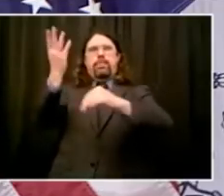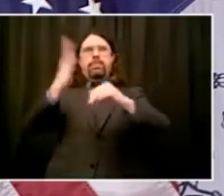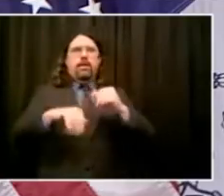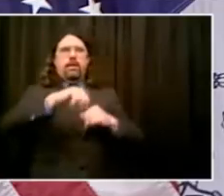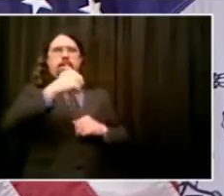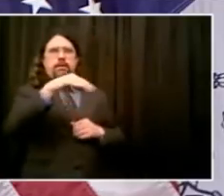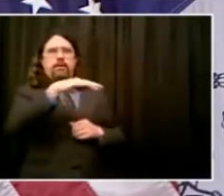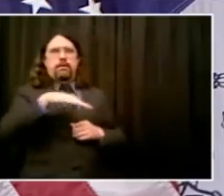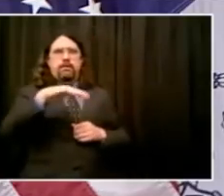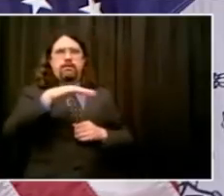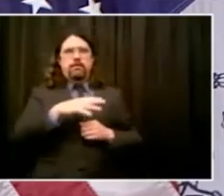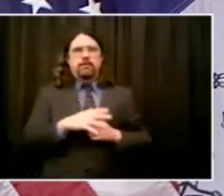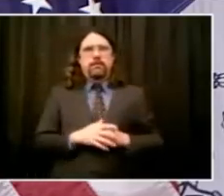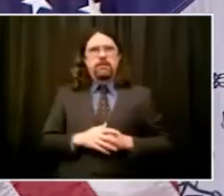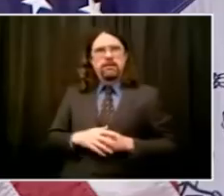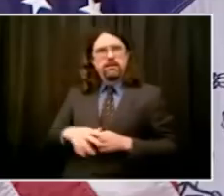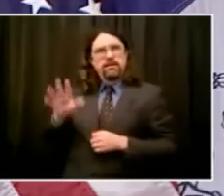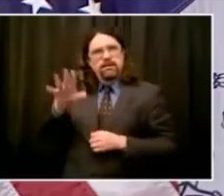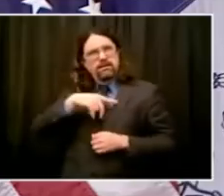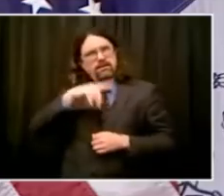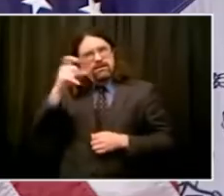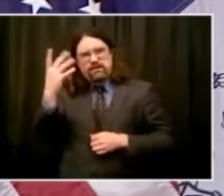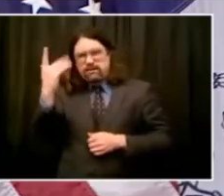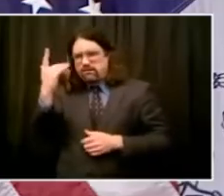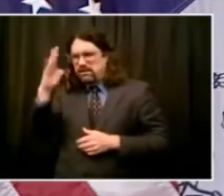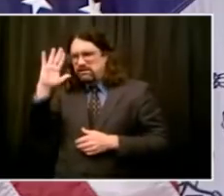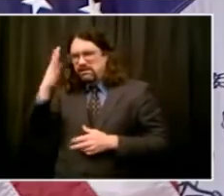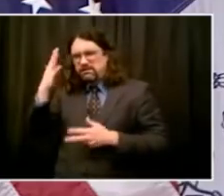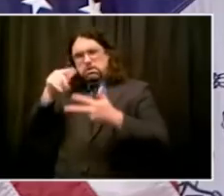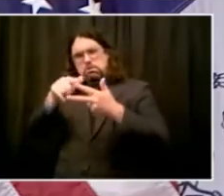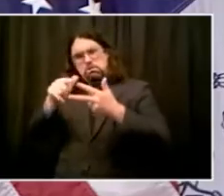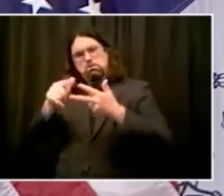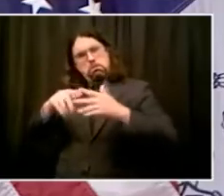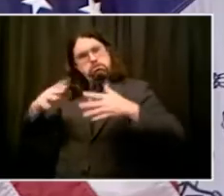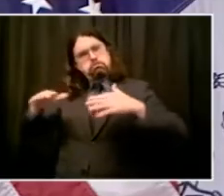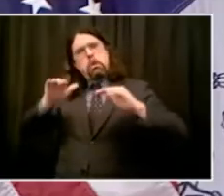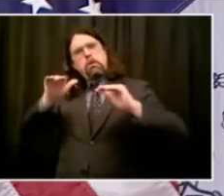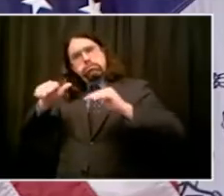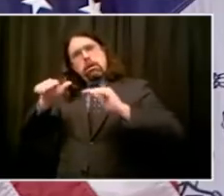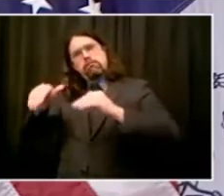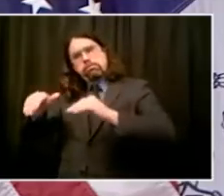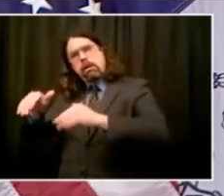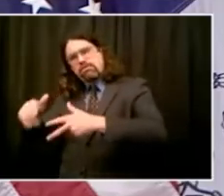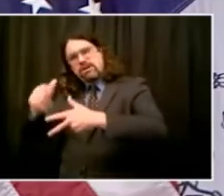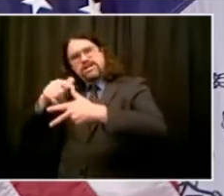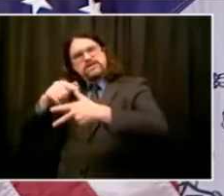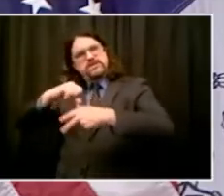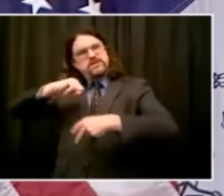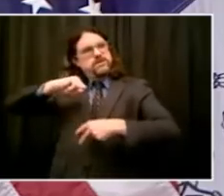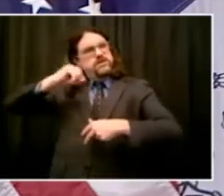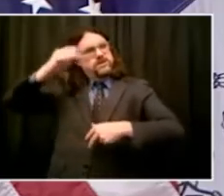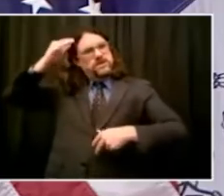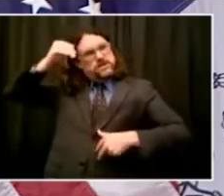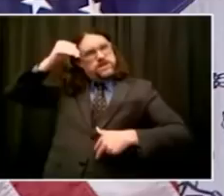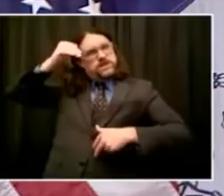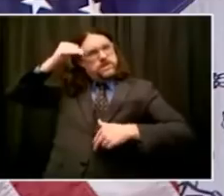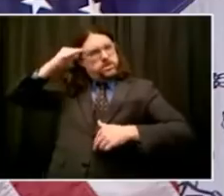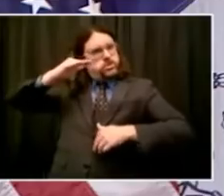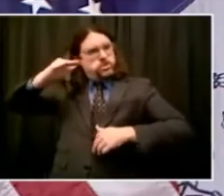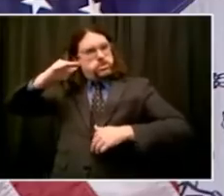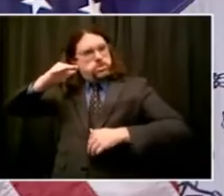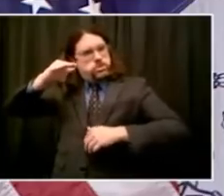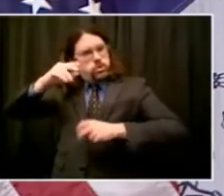so stubborn? Yeah, I'll turn to the doctors to see if anyone wants to weigh in, but I'm going to be the layman here and